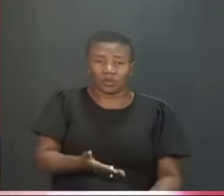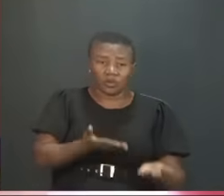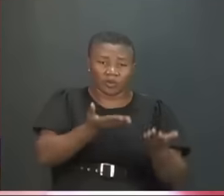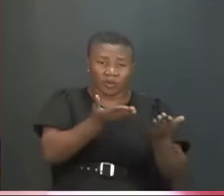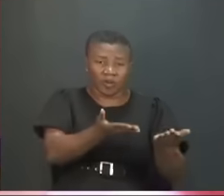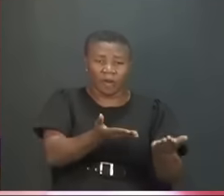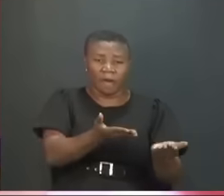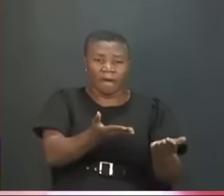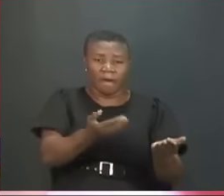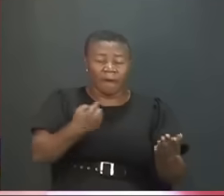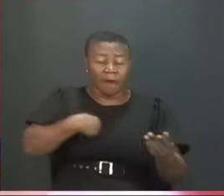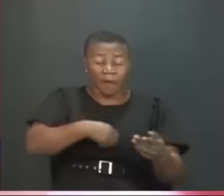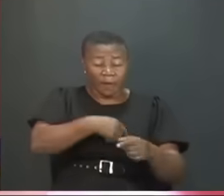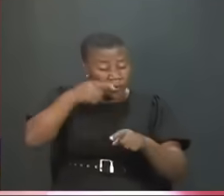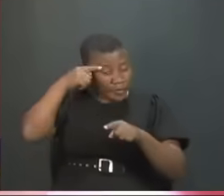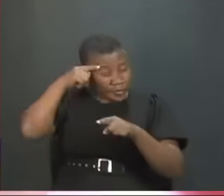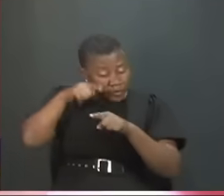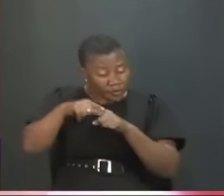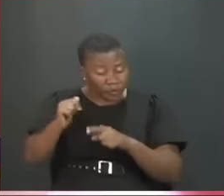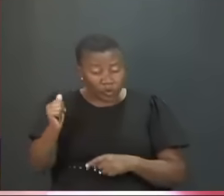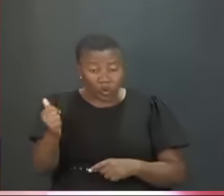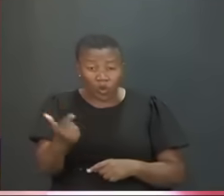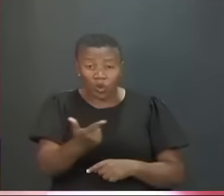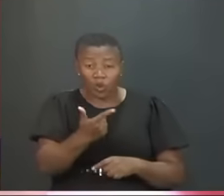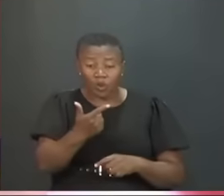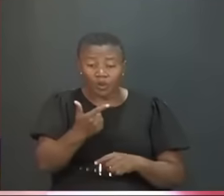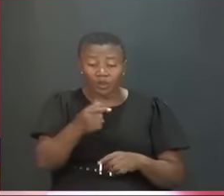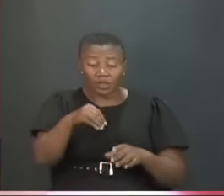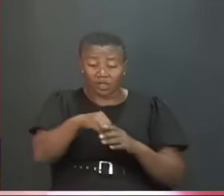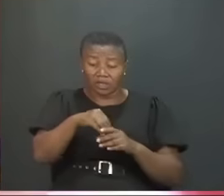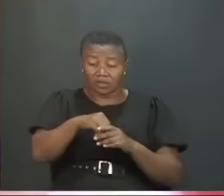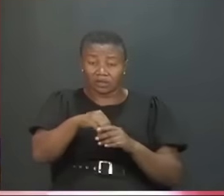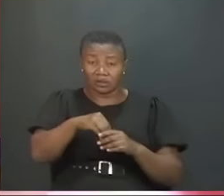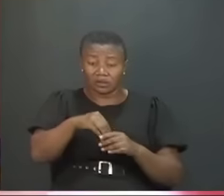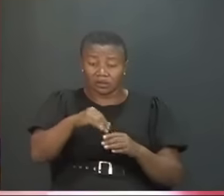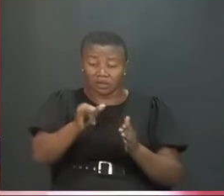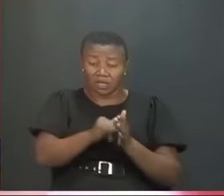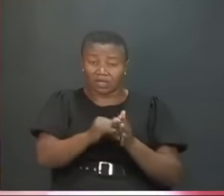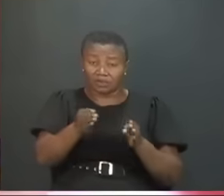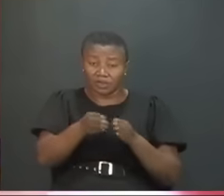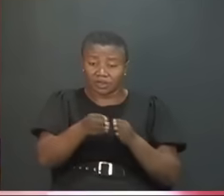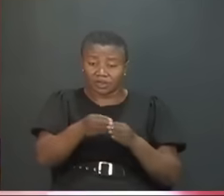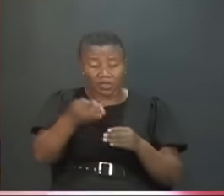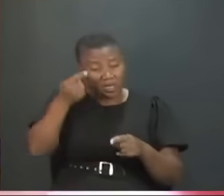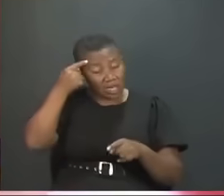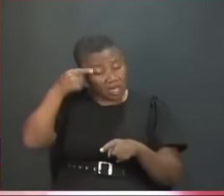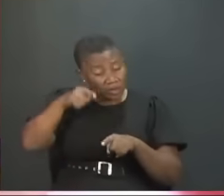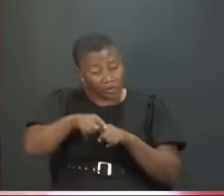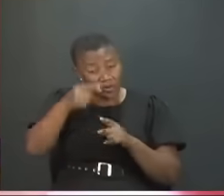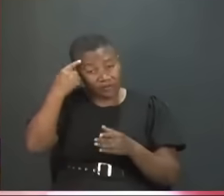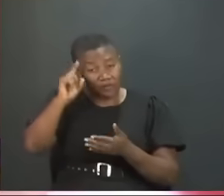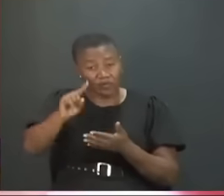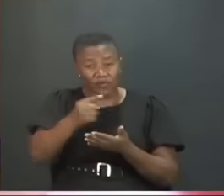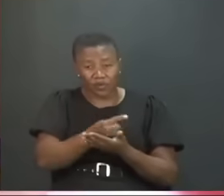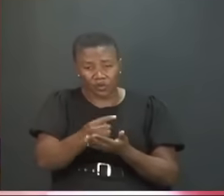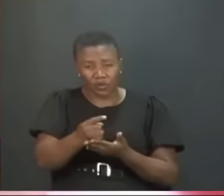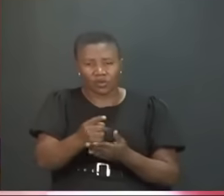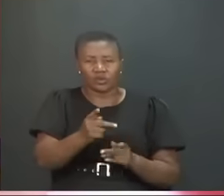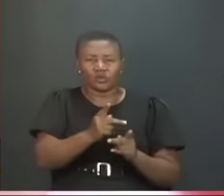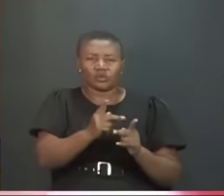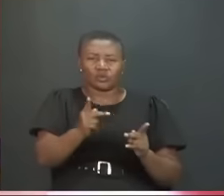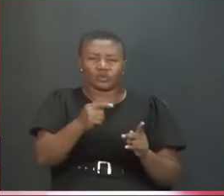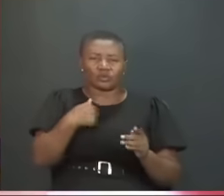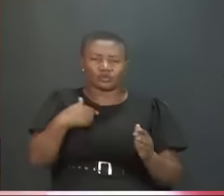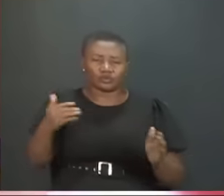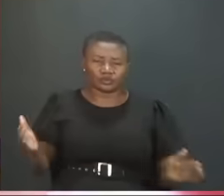that we agreed together as the business of the House for next week. And we urge you to